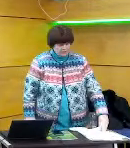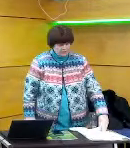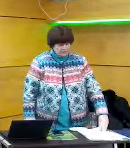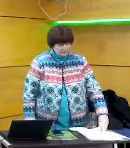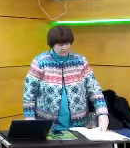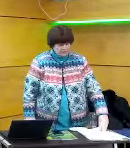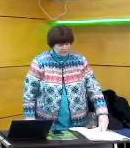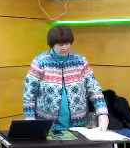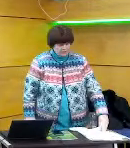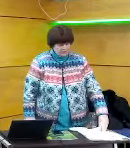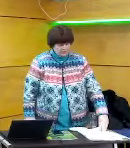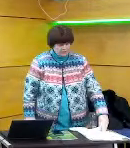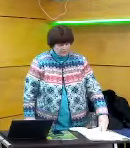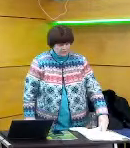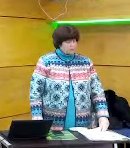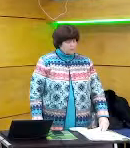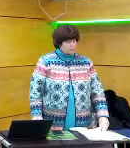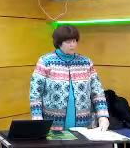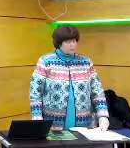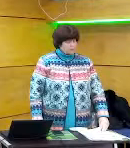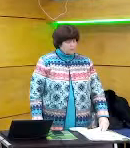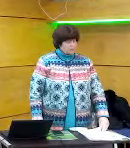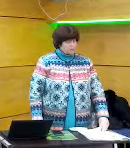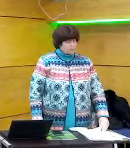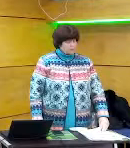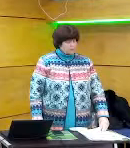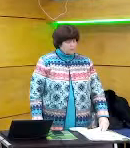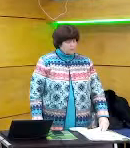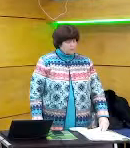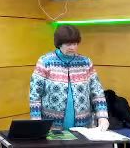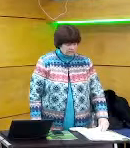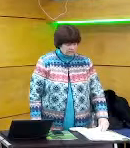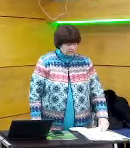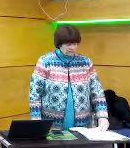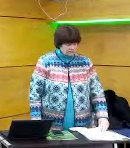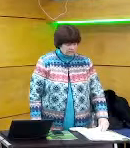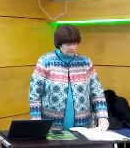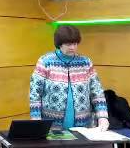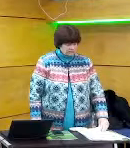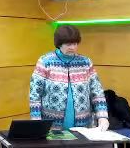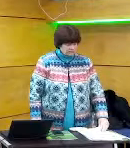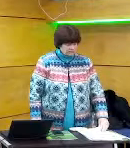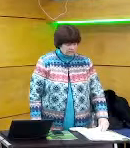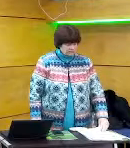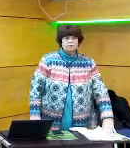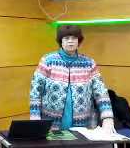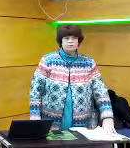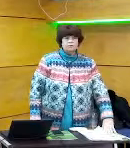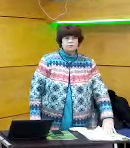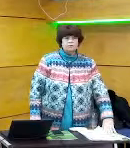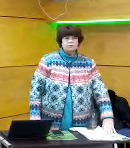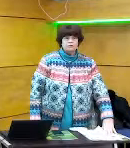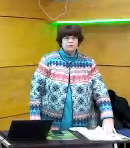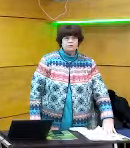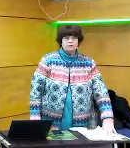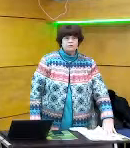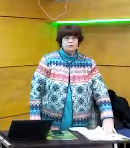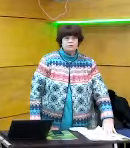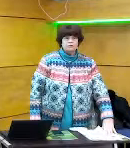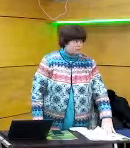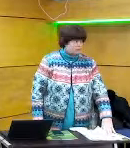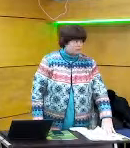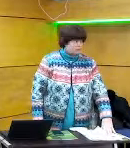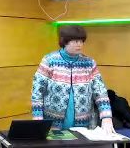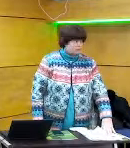represent. Celebrate the spelling prowess. It actually engages thousands of children worldwide. It's a